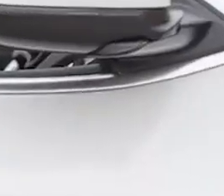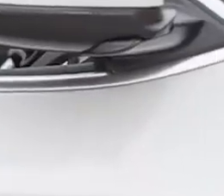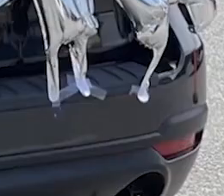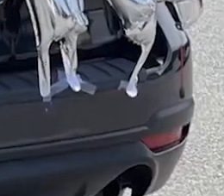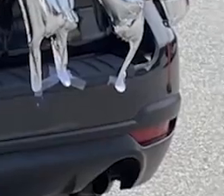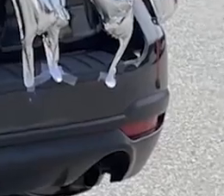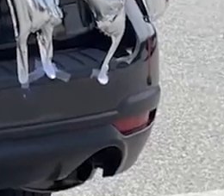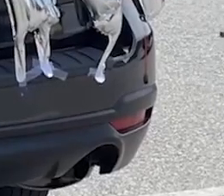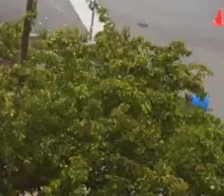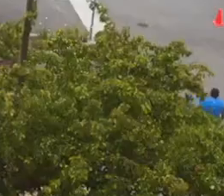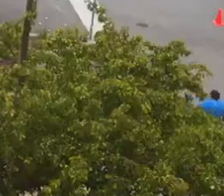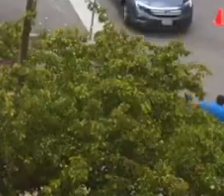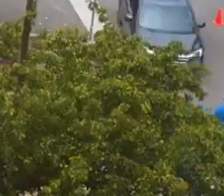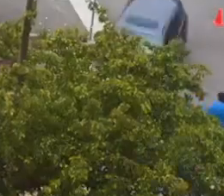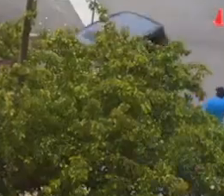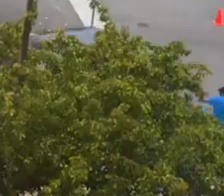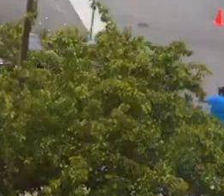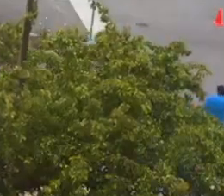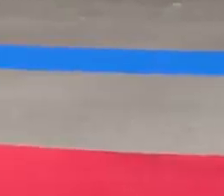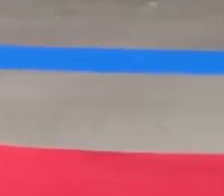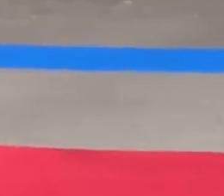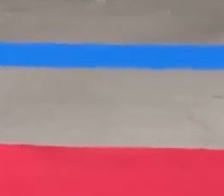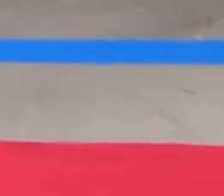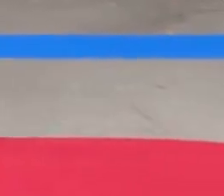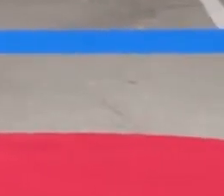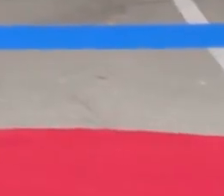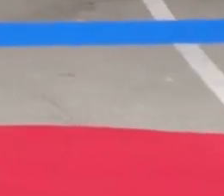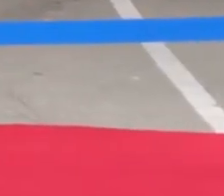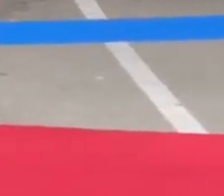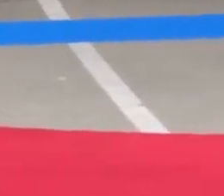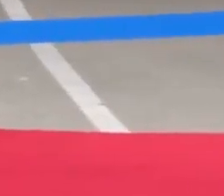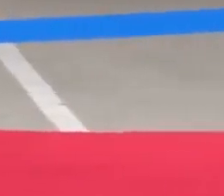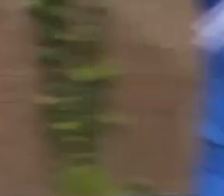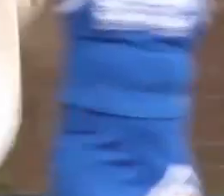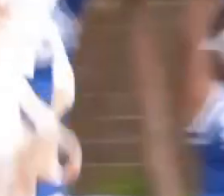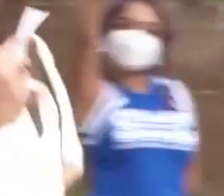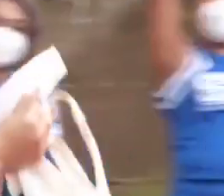Gasoline in my veins, be the fuel through my pain. Oh,